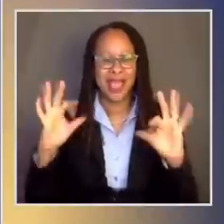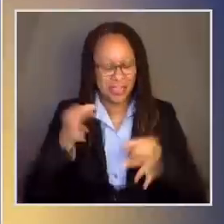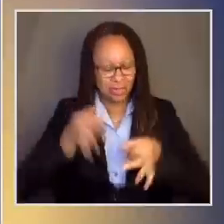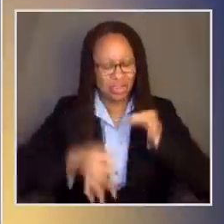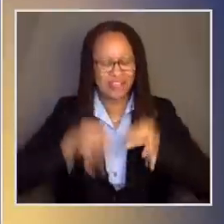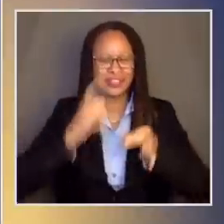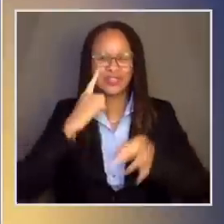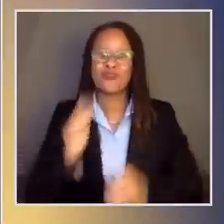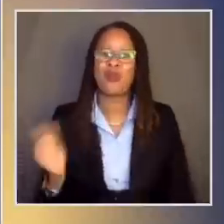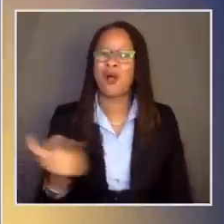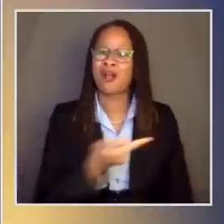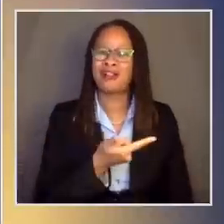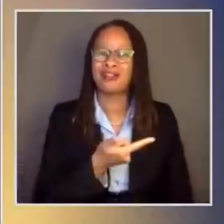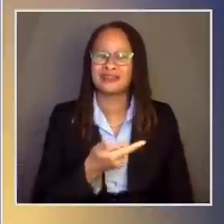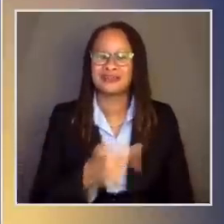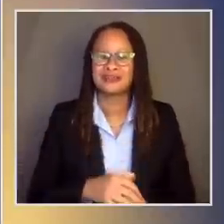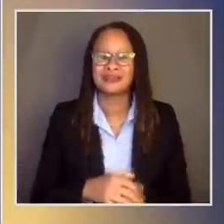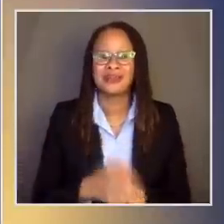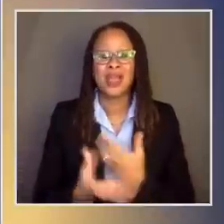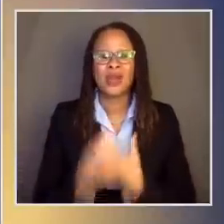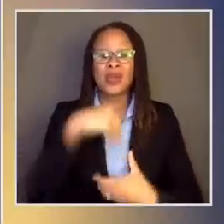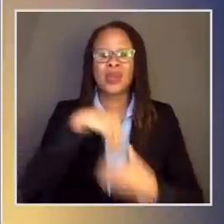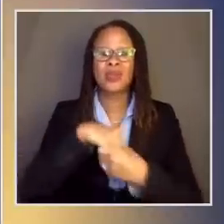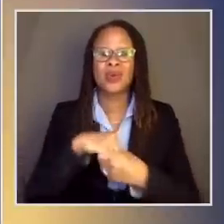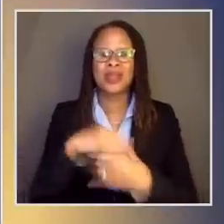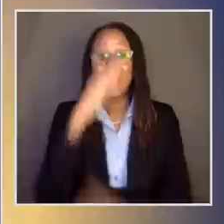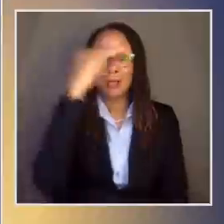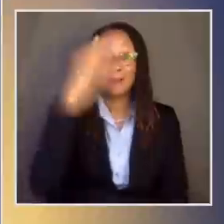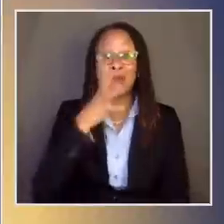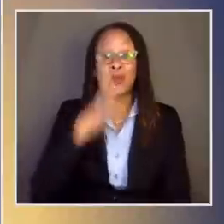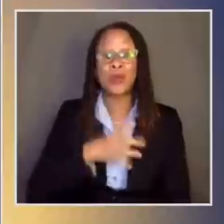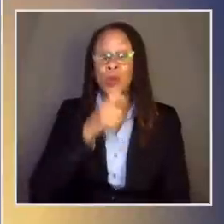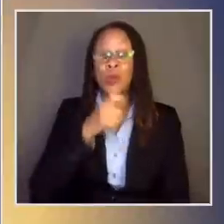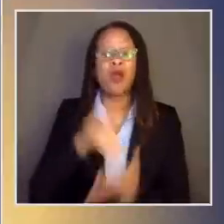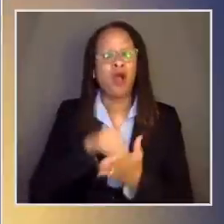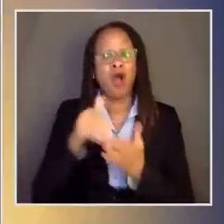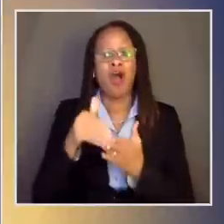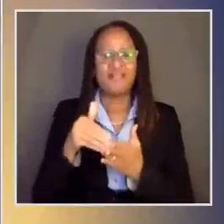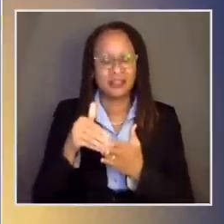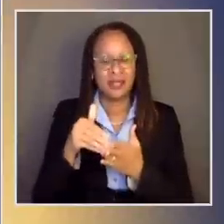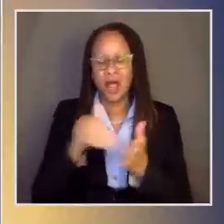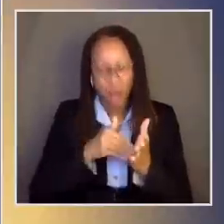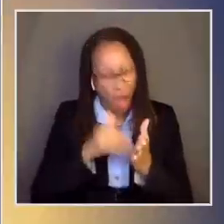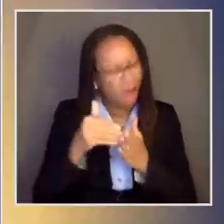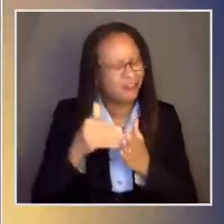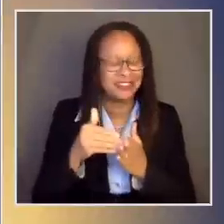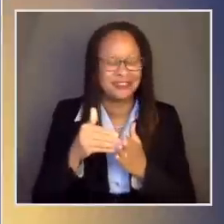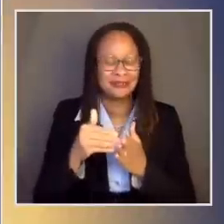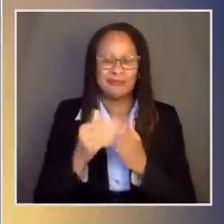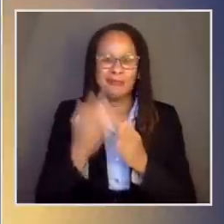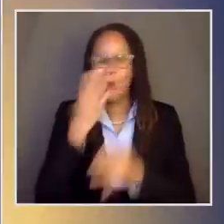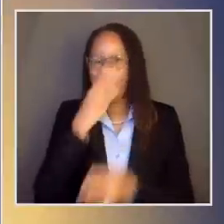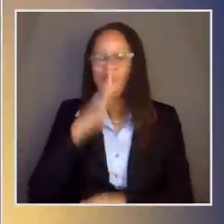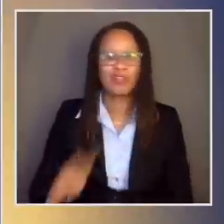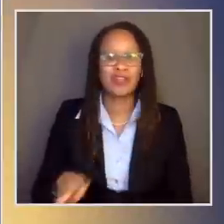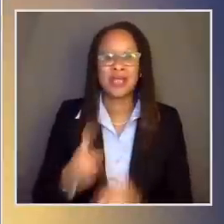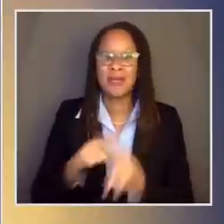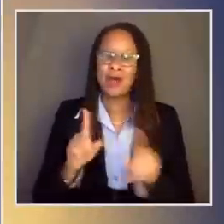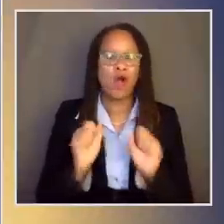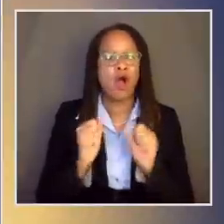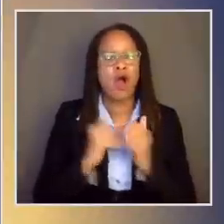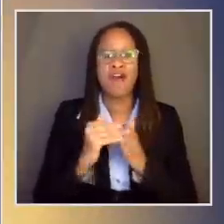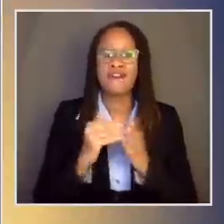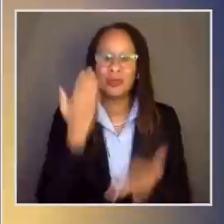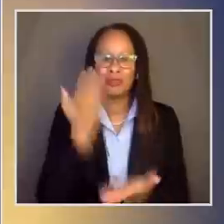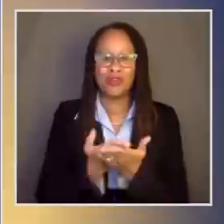all, including the black women who are often too often overlooked, but so often prove they are the